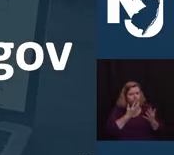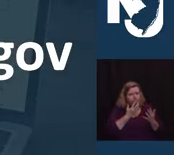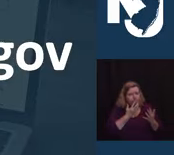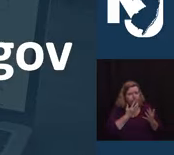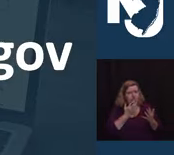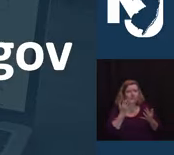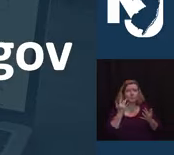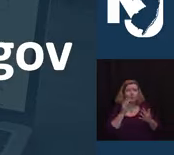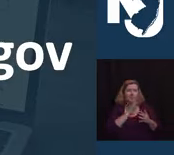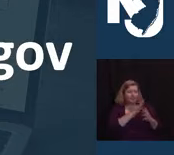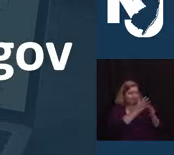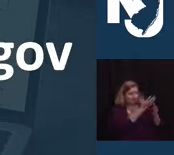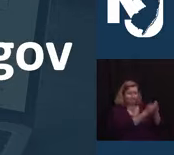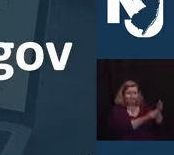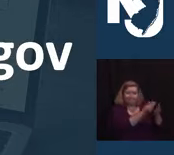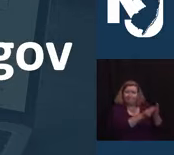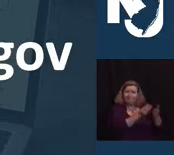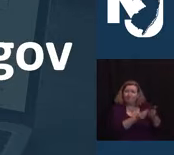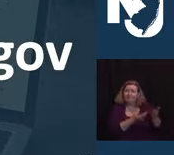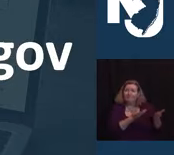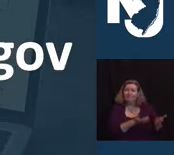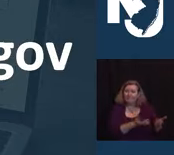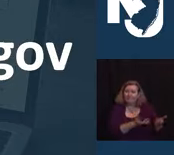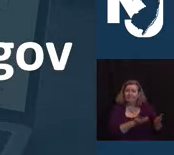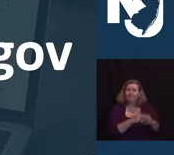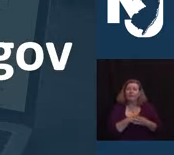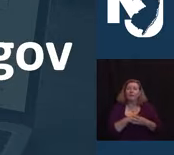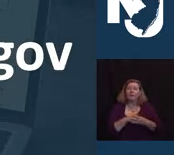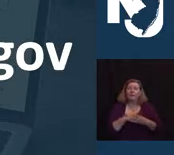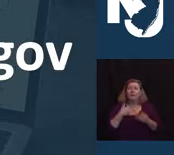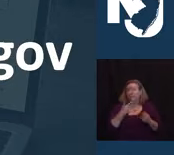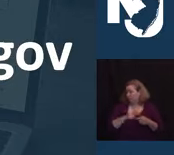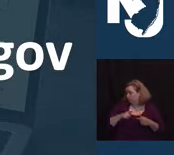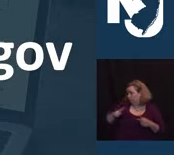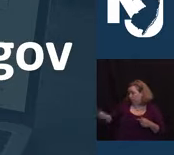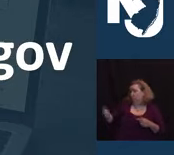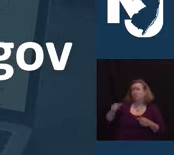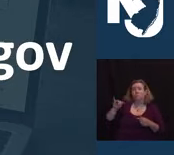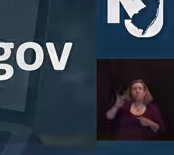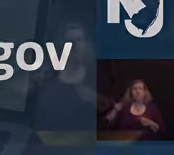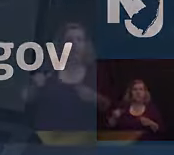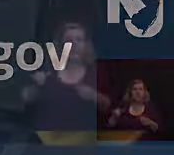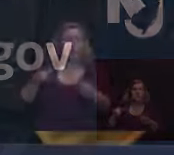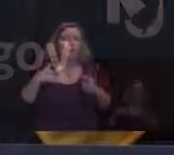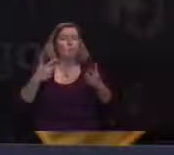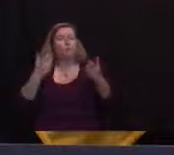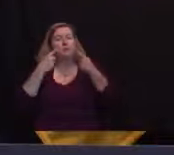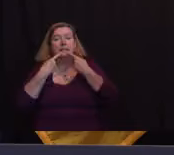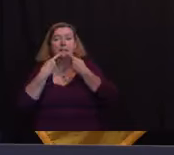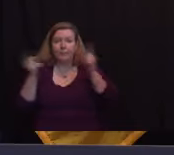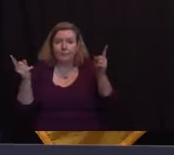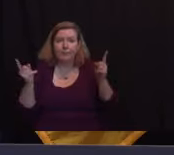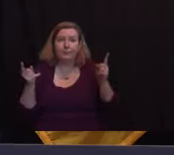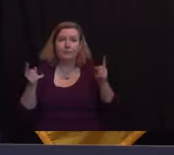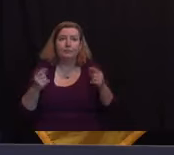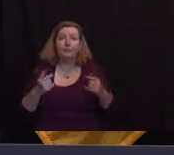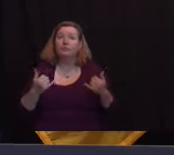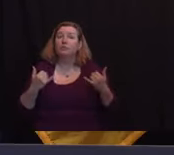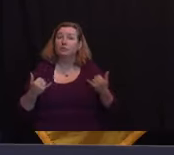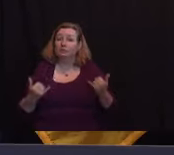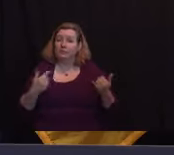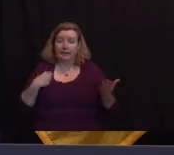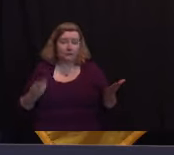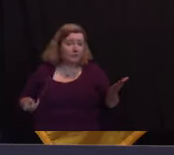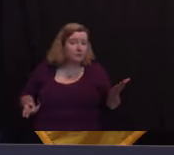them. Before I turn the program over to Judy, one last quick announcement. Today I signed